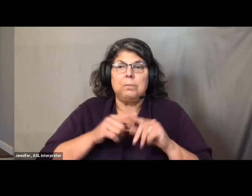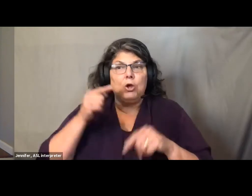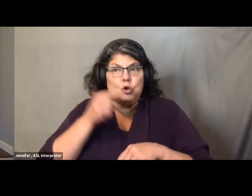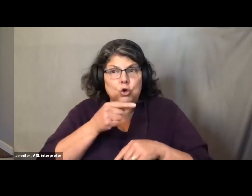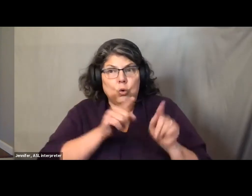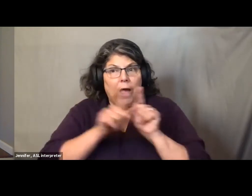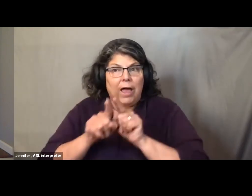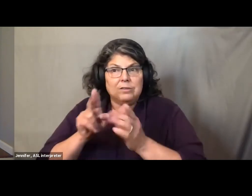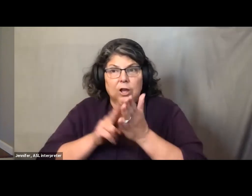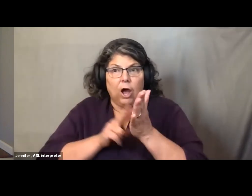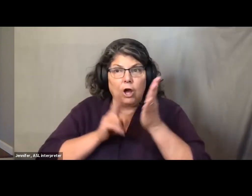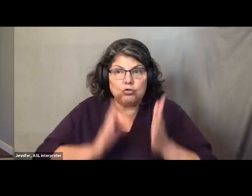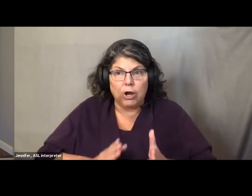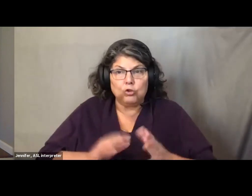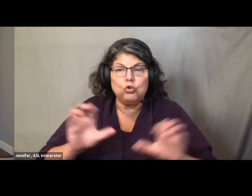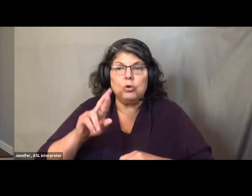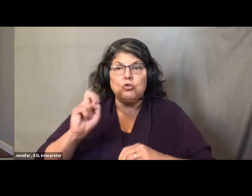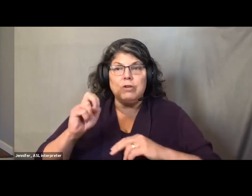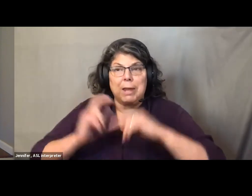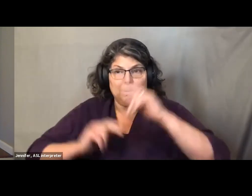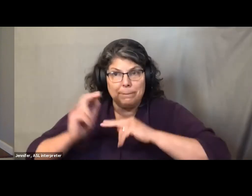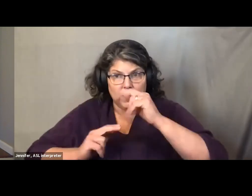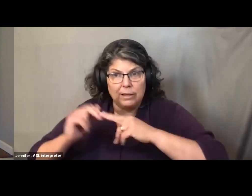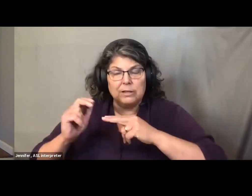doing the rebuild, that would be the next step